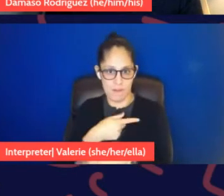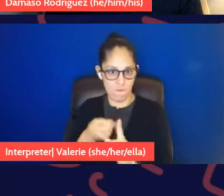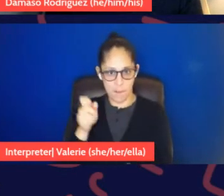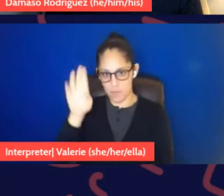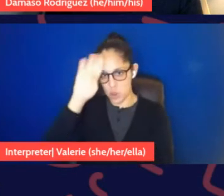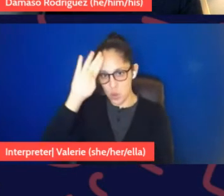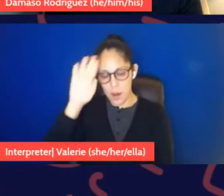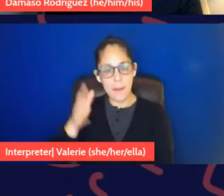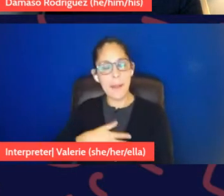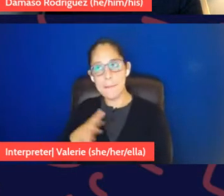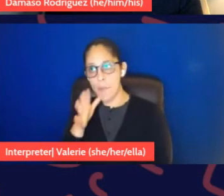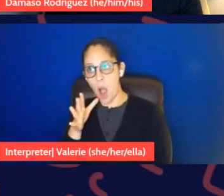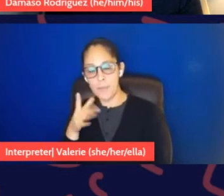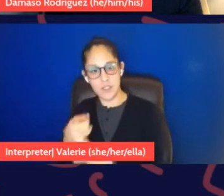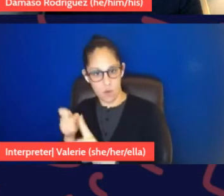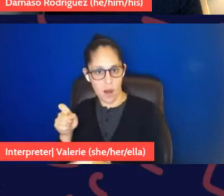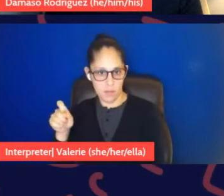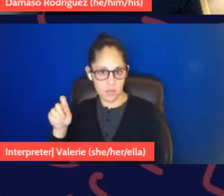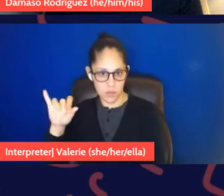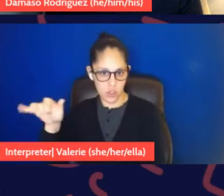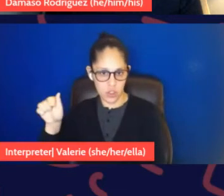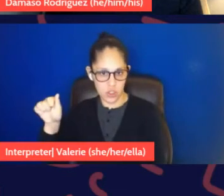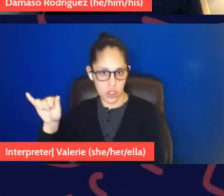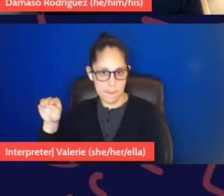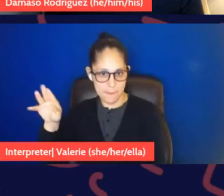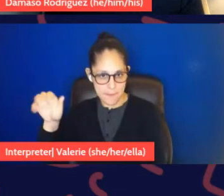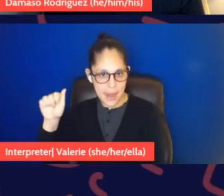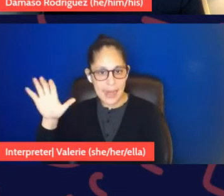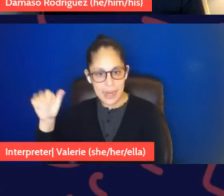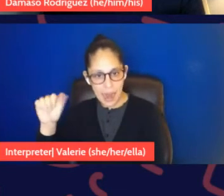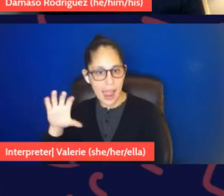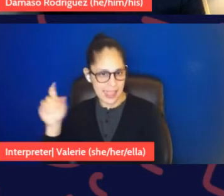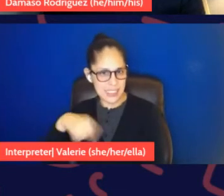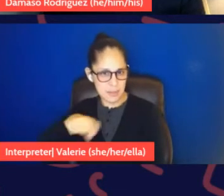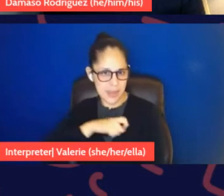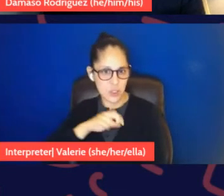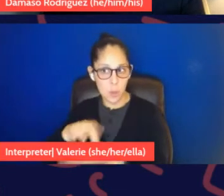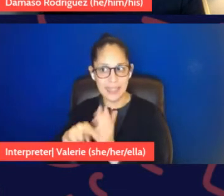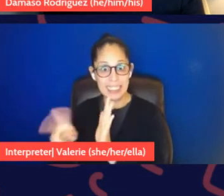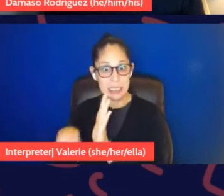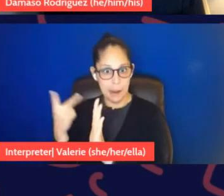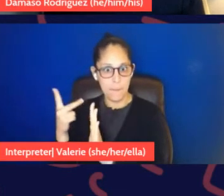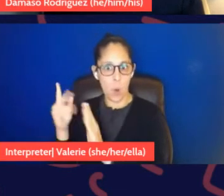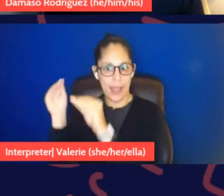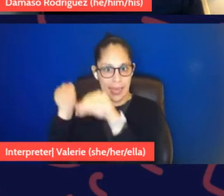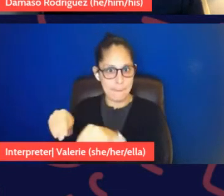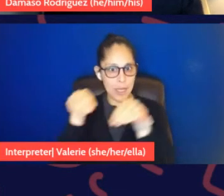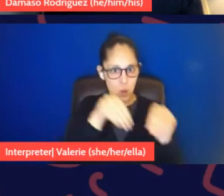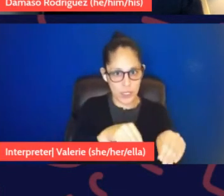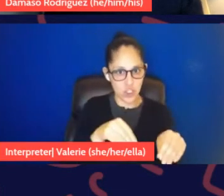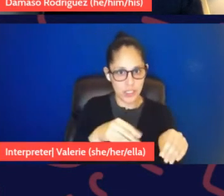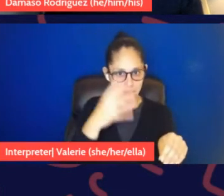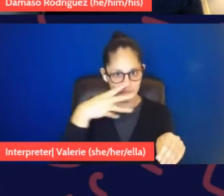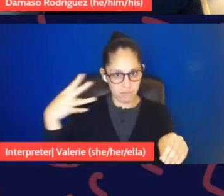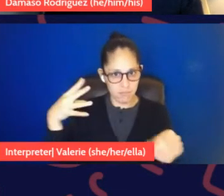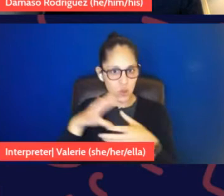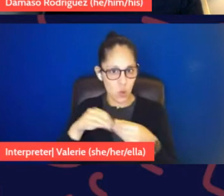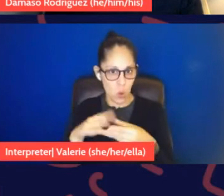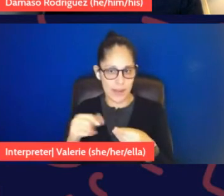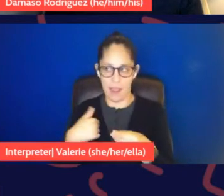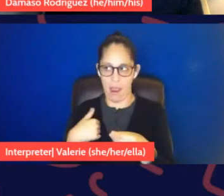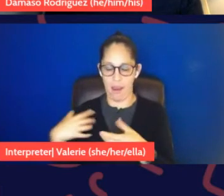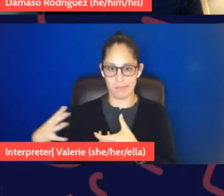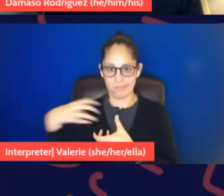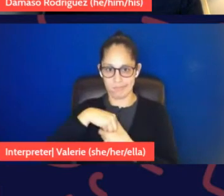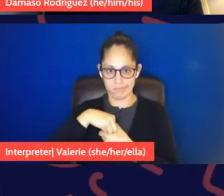and from Spain, it's a double immigration thing that I carry with me. And perhaps the fact that they